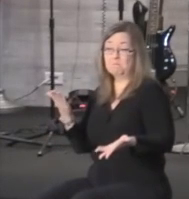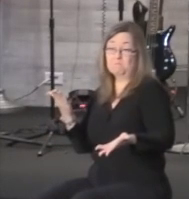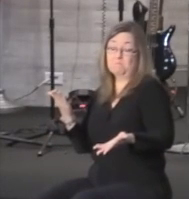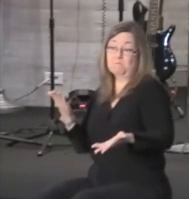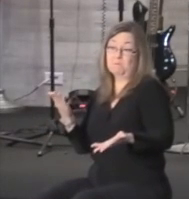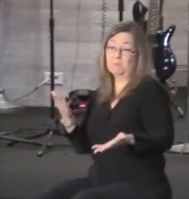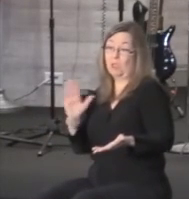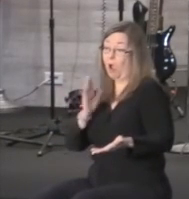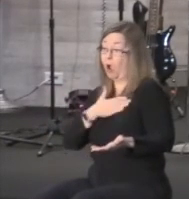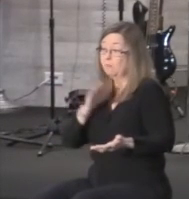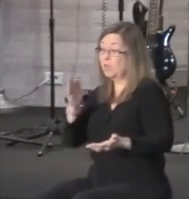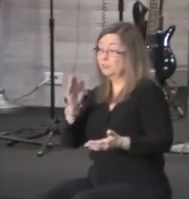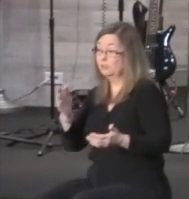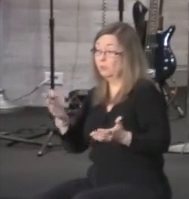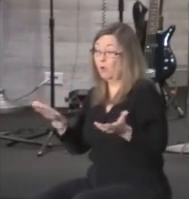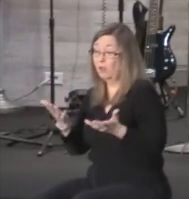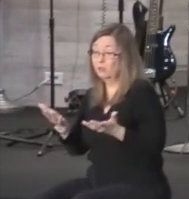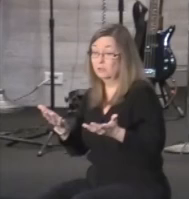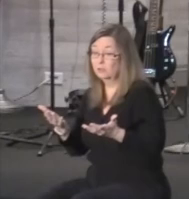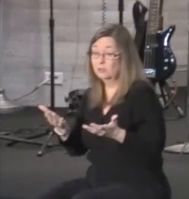What's the sermon one?